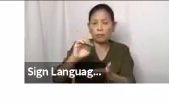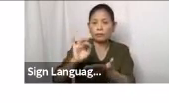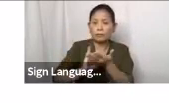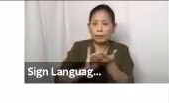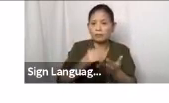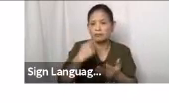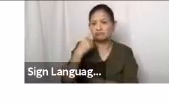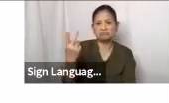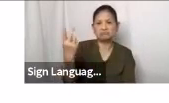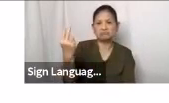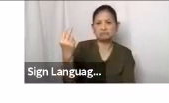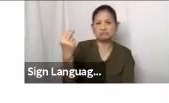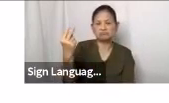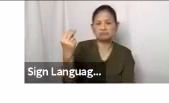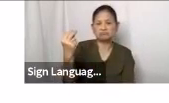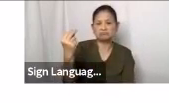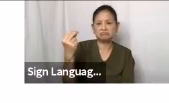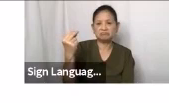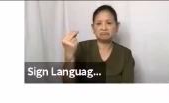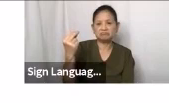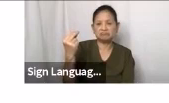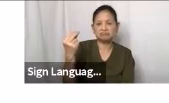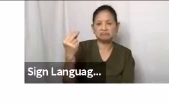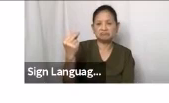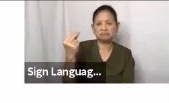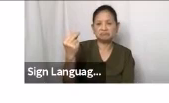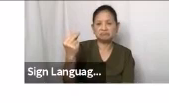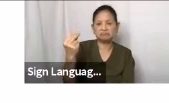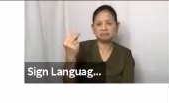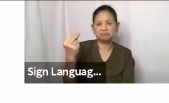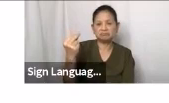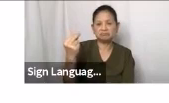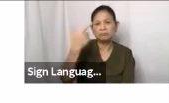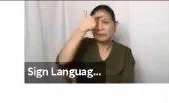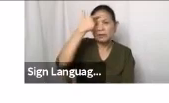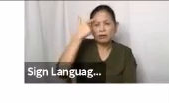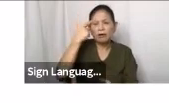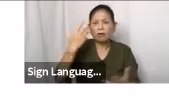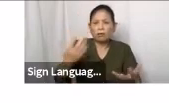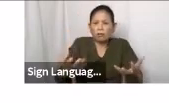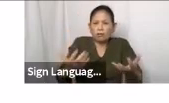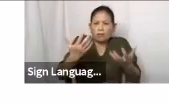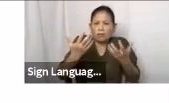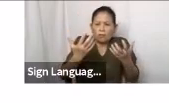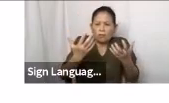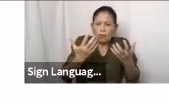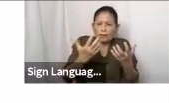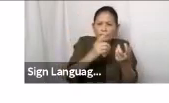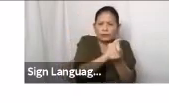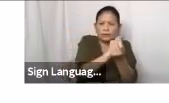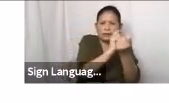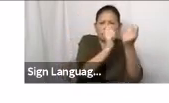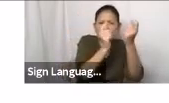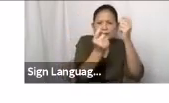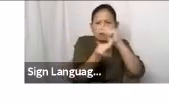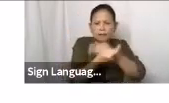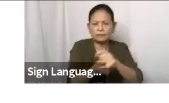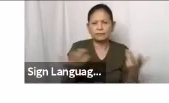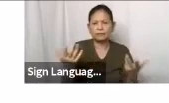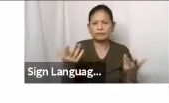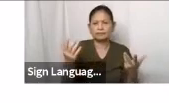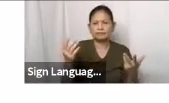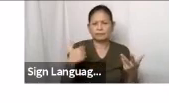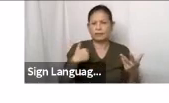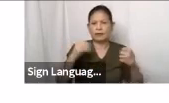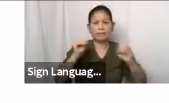Because they were very much keen to get the transition, and they have no like other